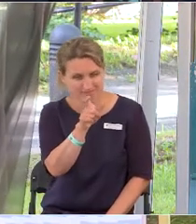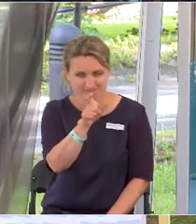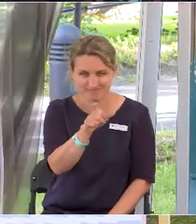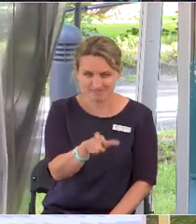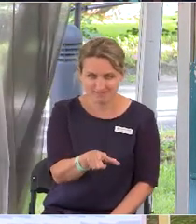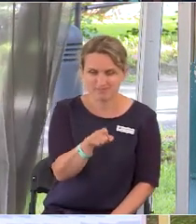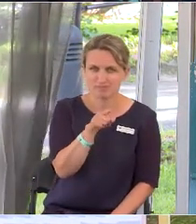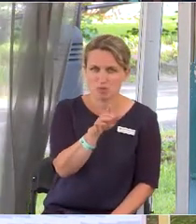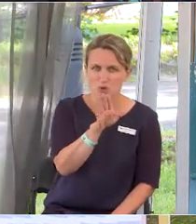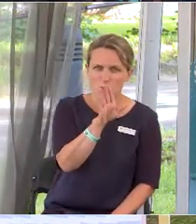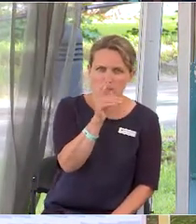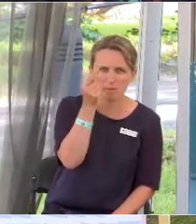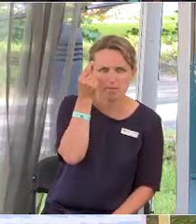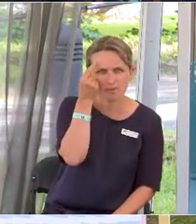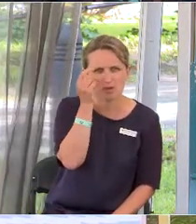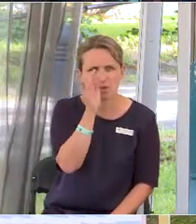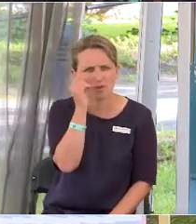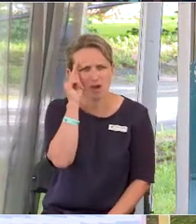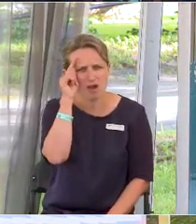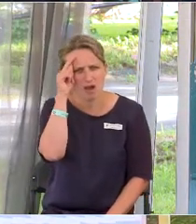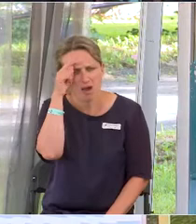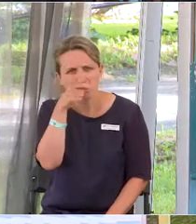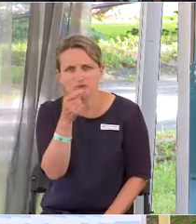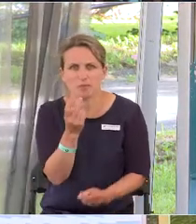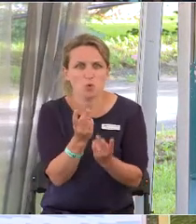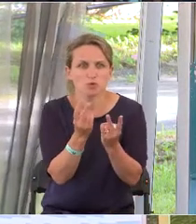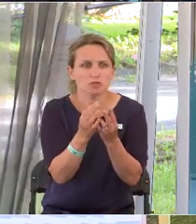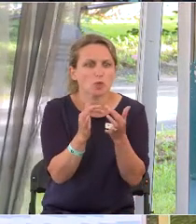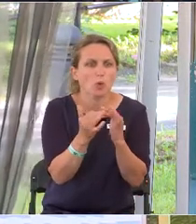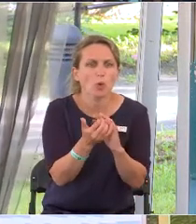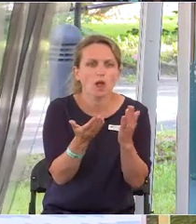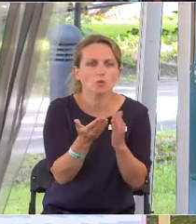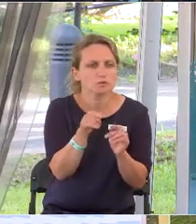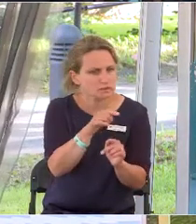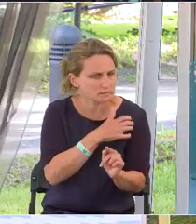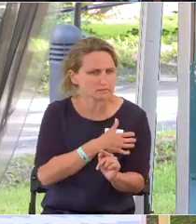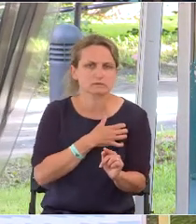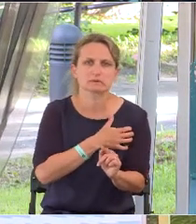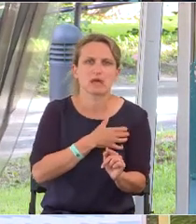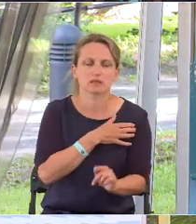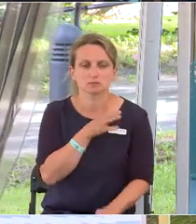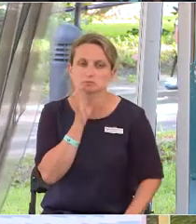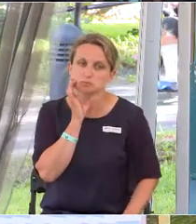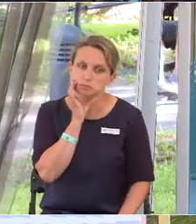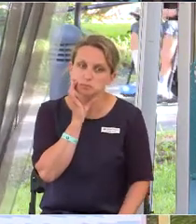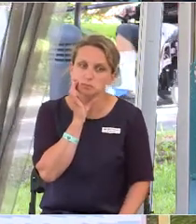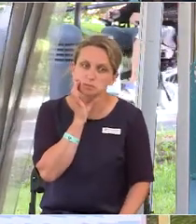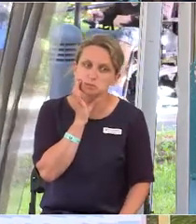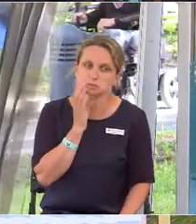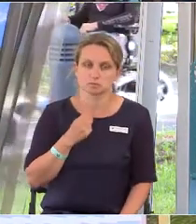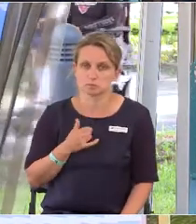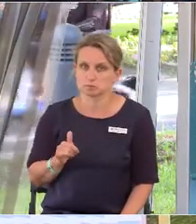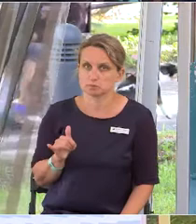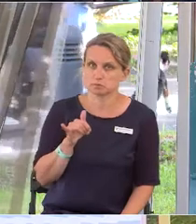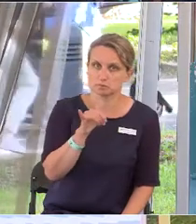and I don't know, whichever village, you are important. You're important enough that I come to you, I